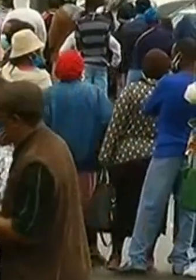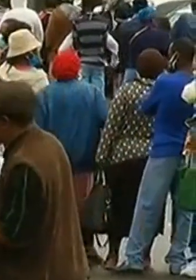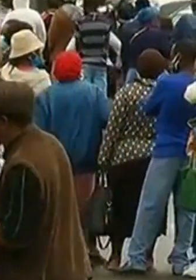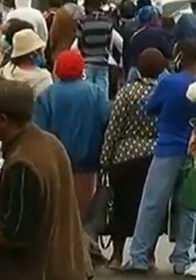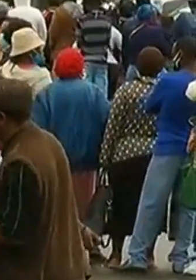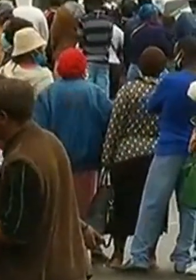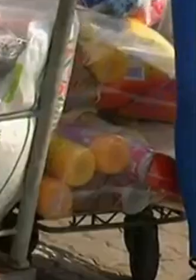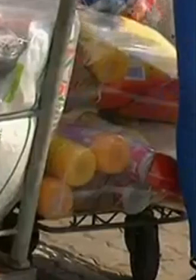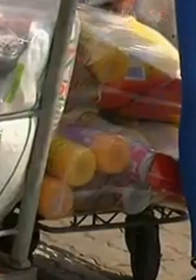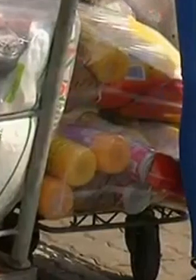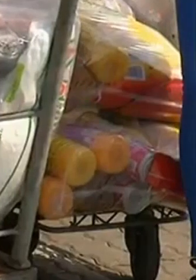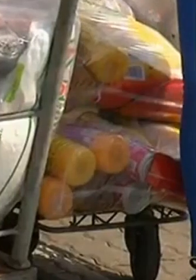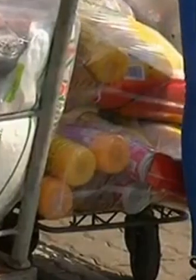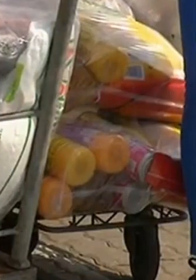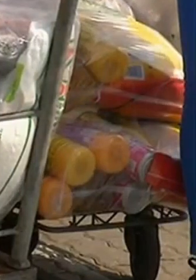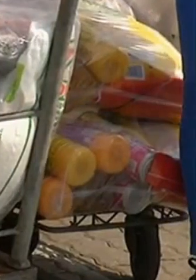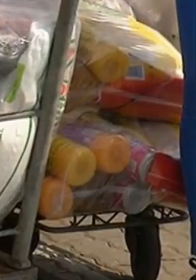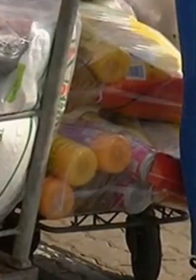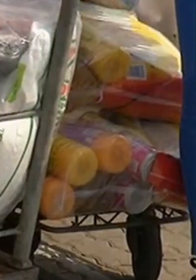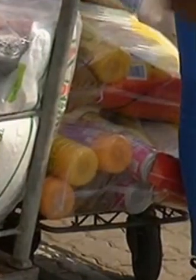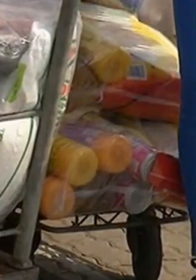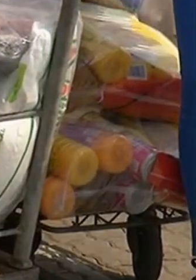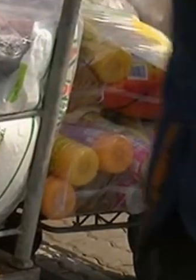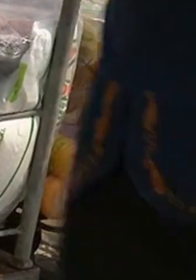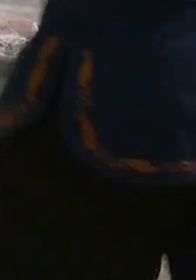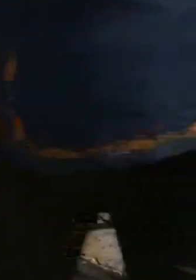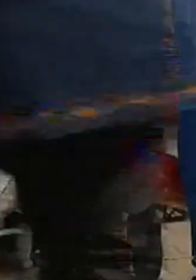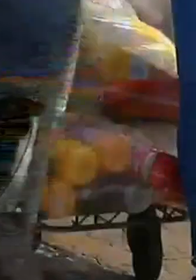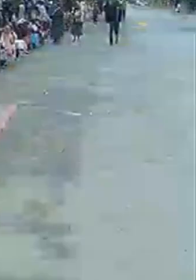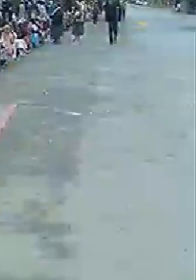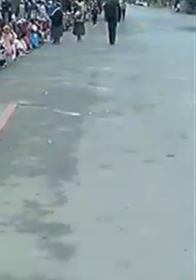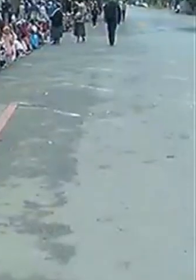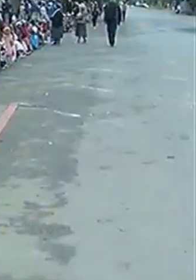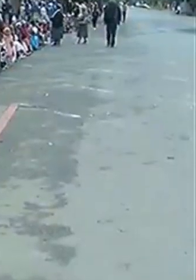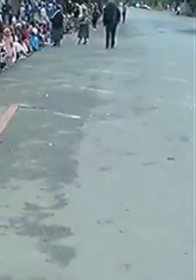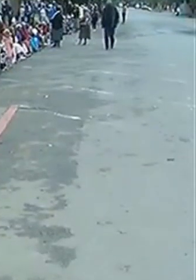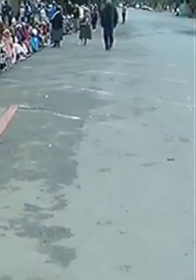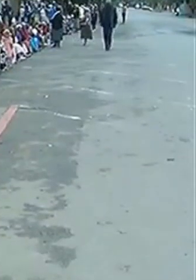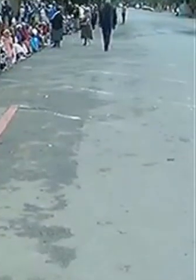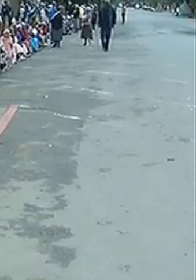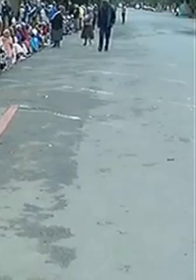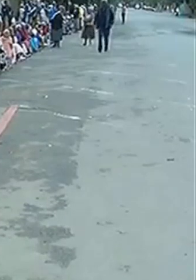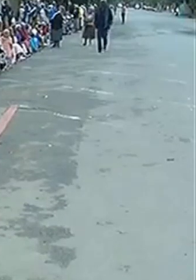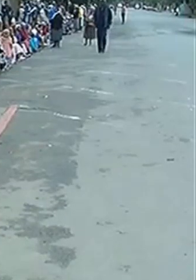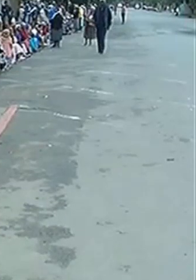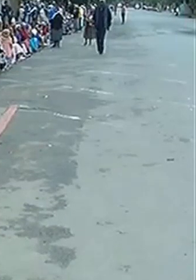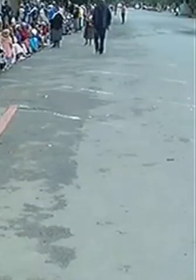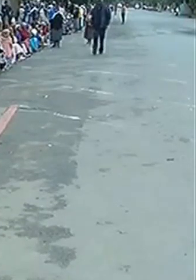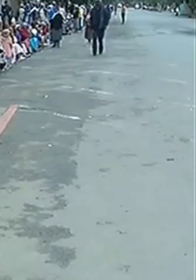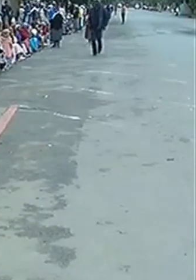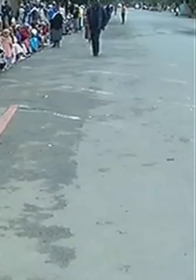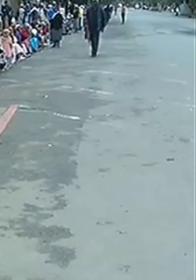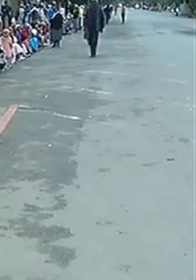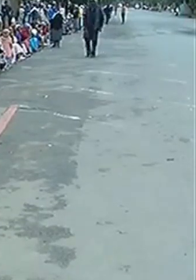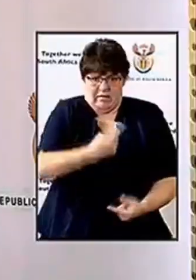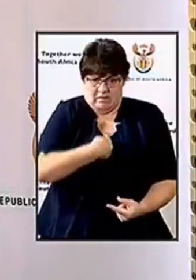edlalubi ethinta ijumbana zokudla wabese banesicelo kulabo abathola lokudla. Please be considerate and not take more than your